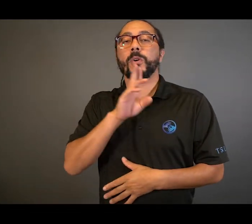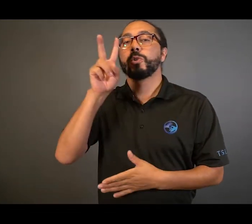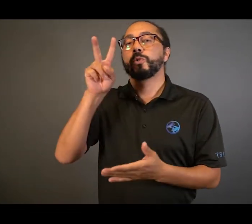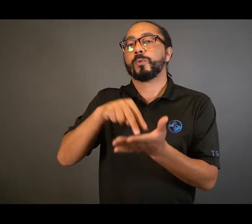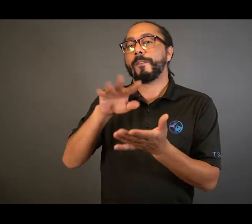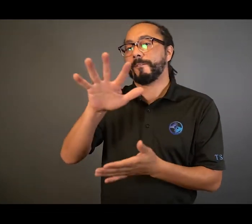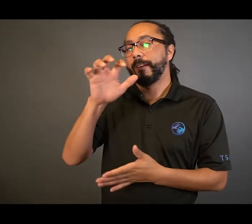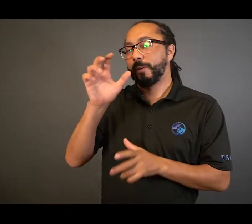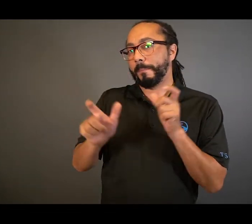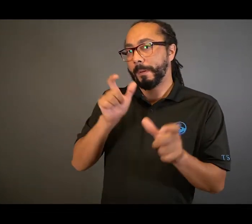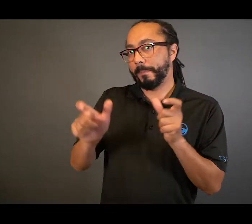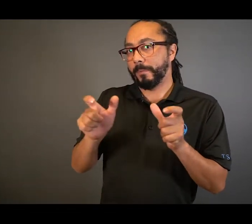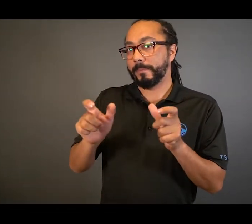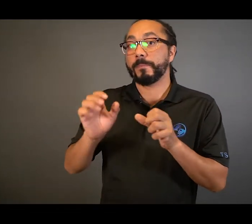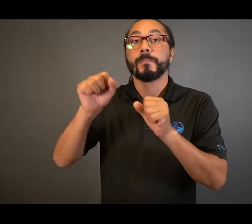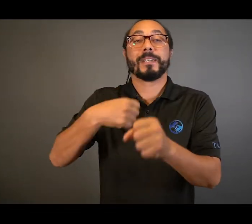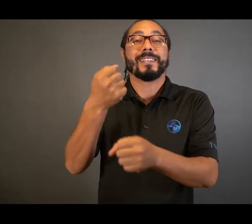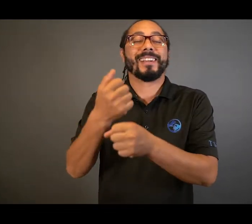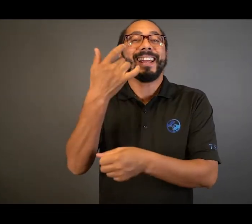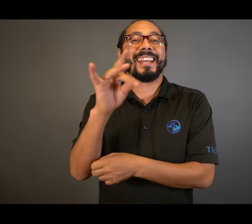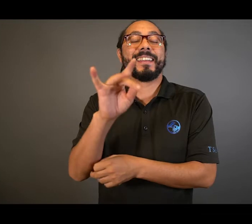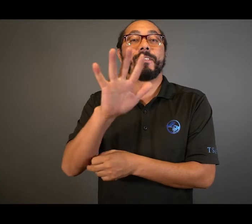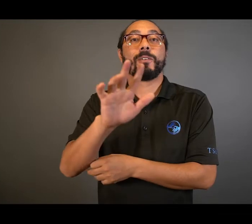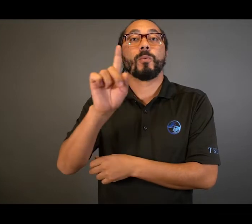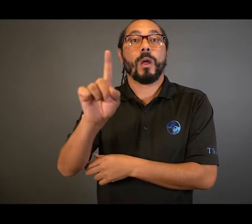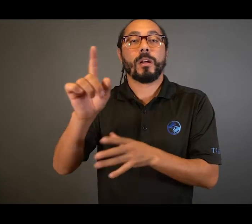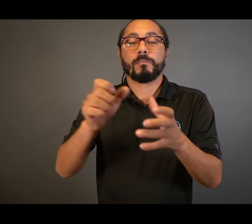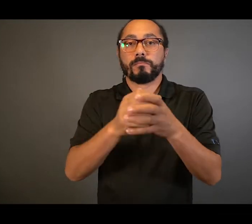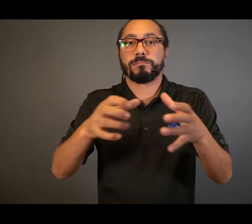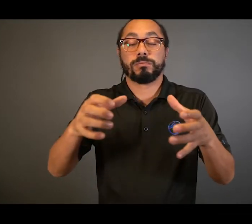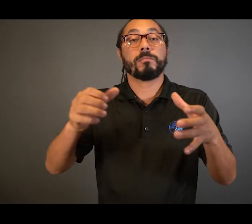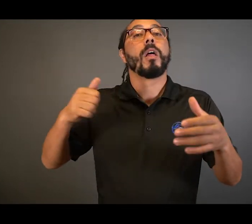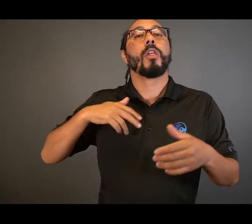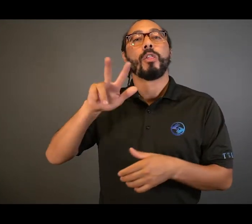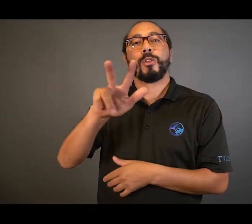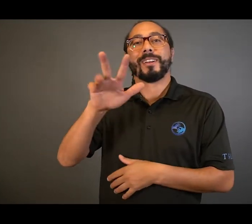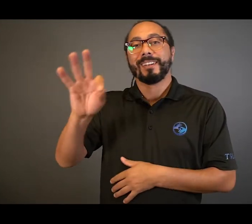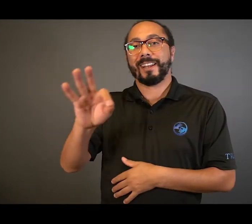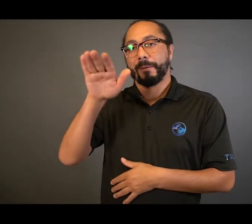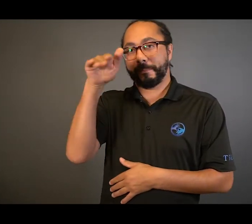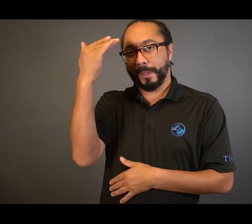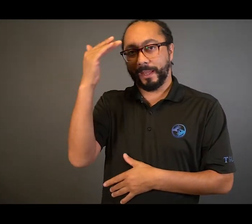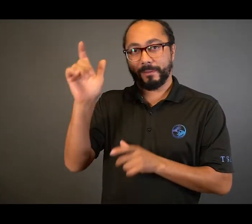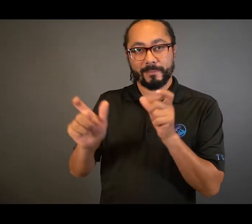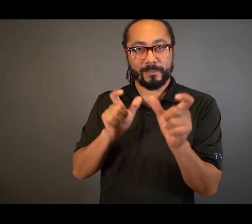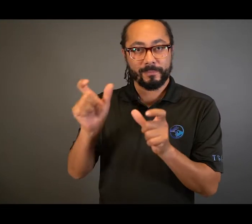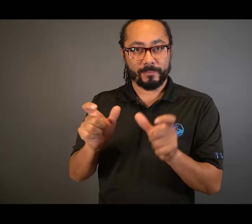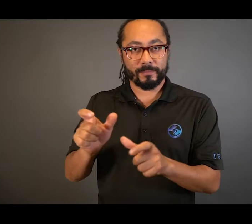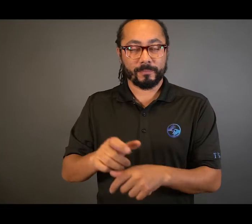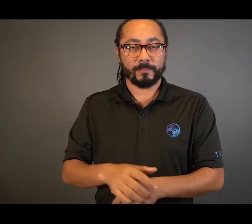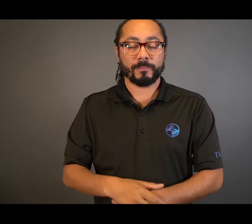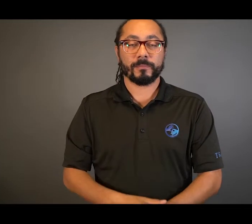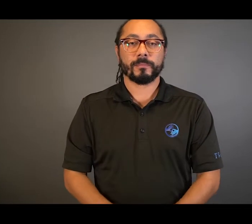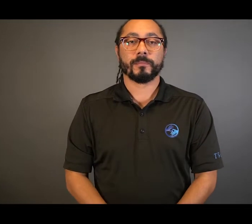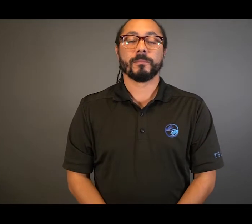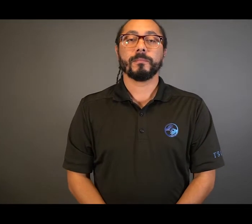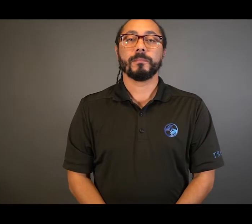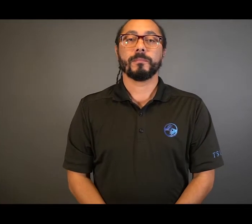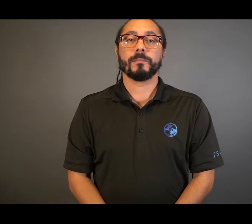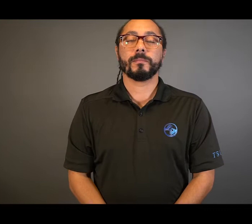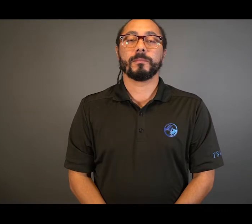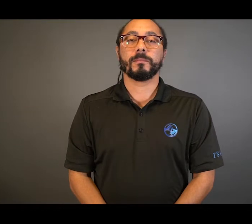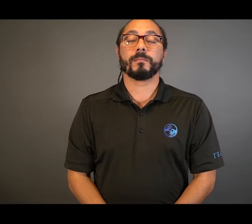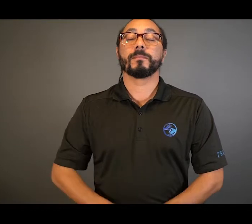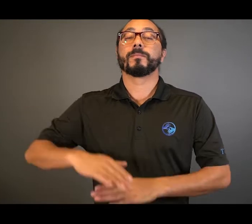about 2,500. By 1851, this number had increased to 39 black citizens. A yellowed map of